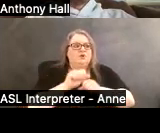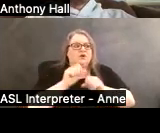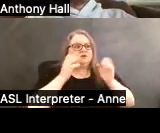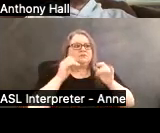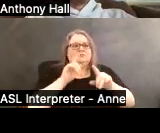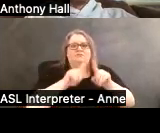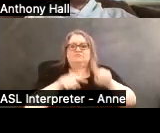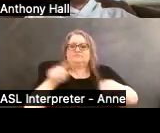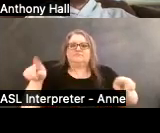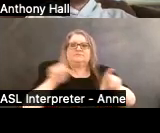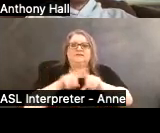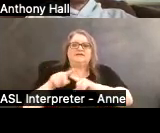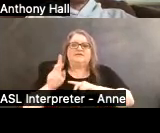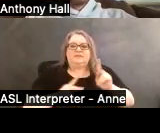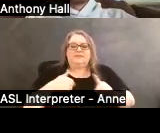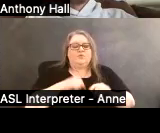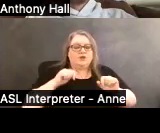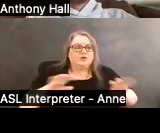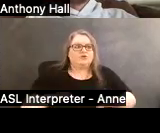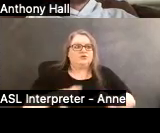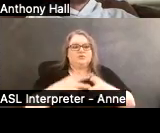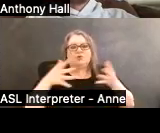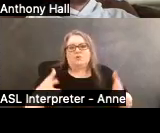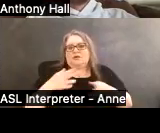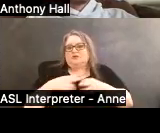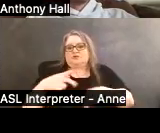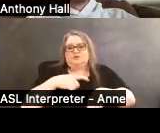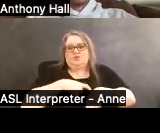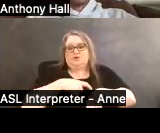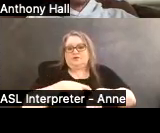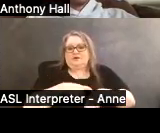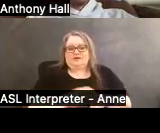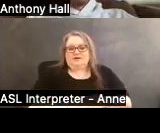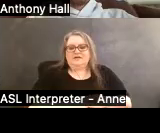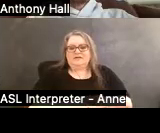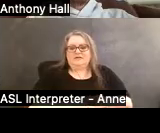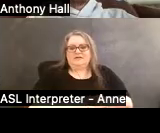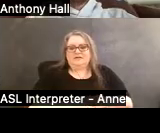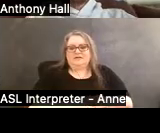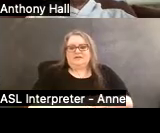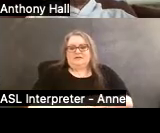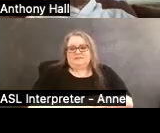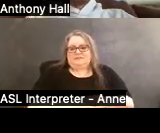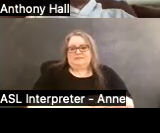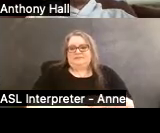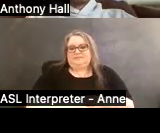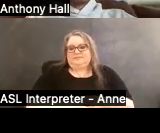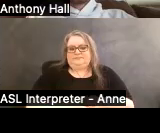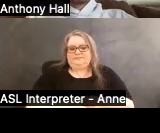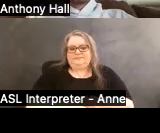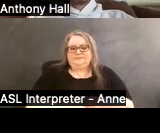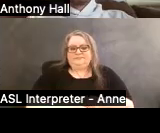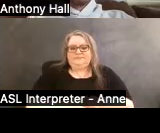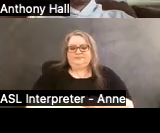Um, we were able to do so much in such a short span of time with flex funding.